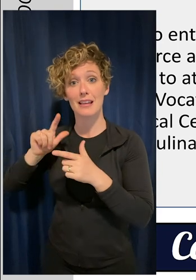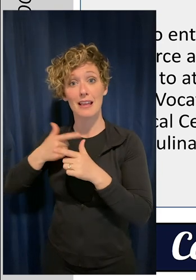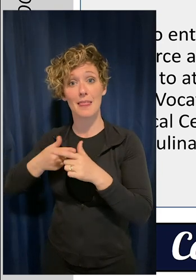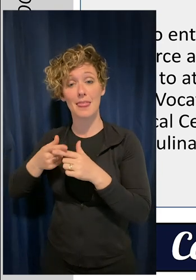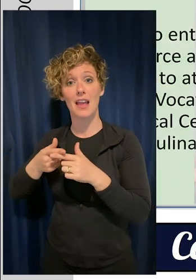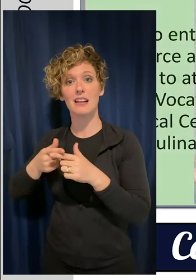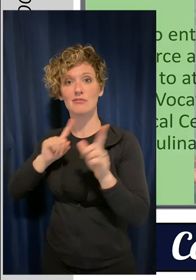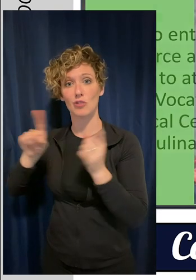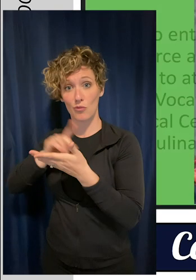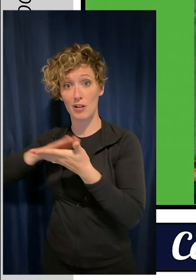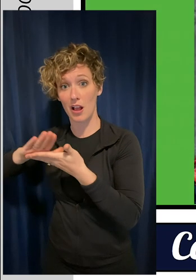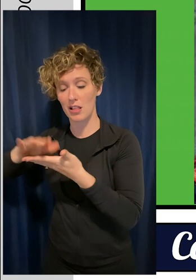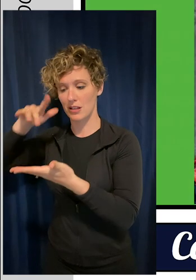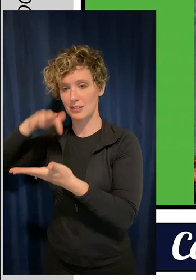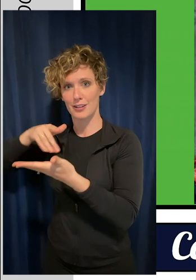arts.